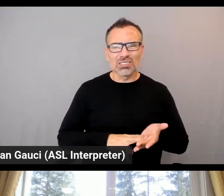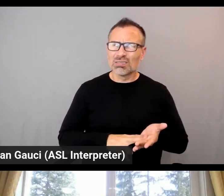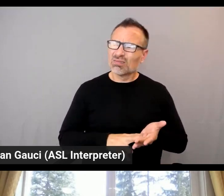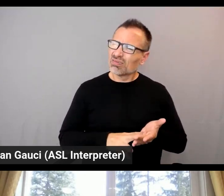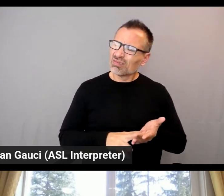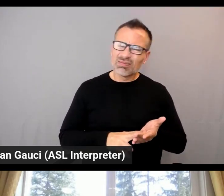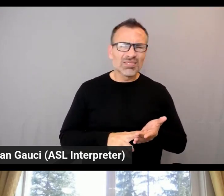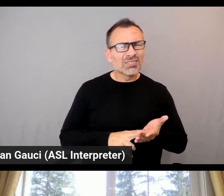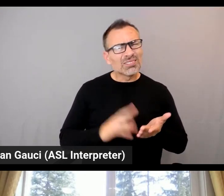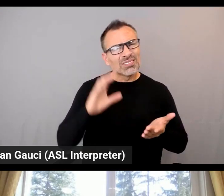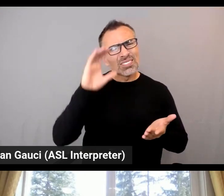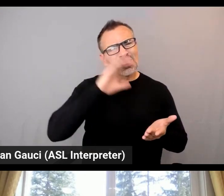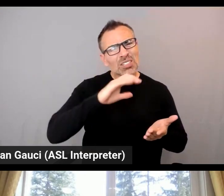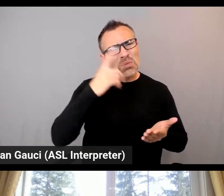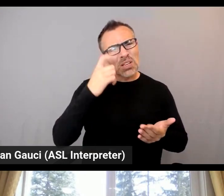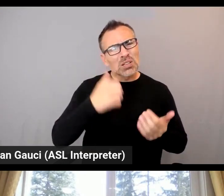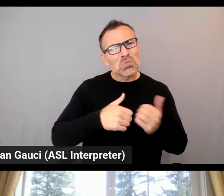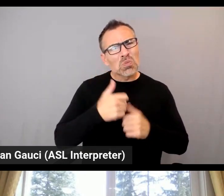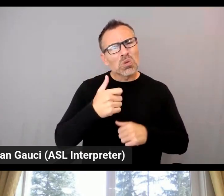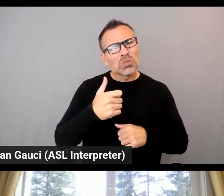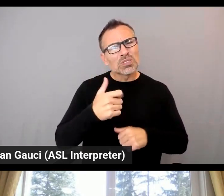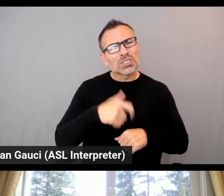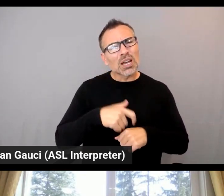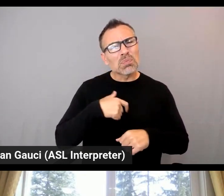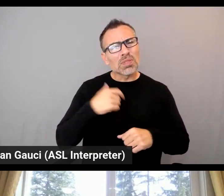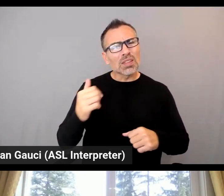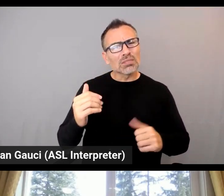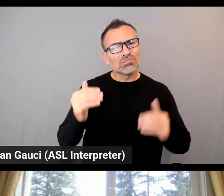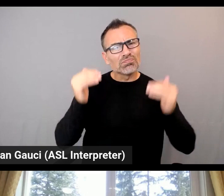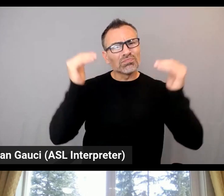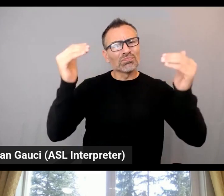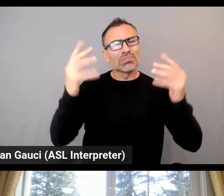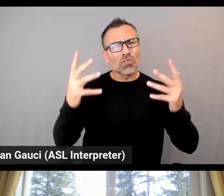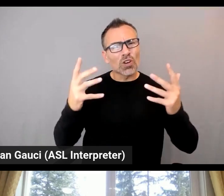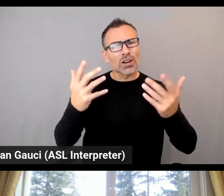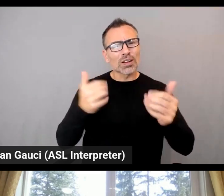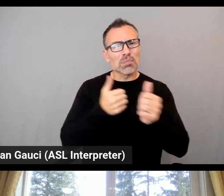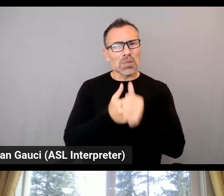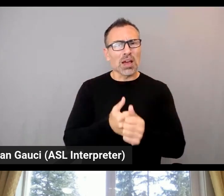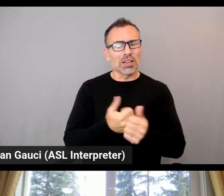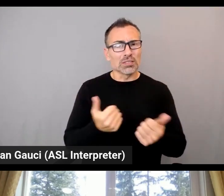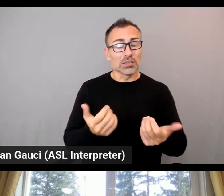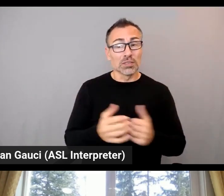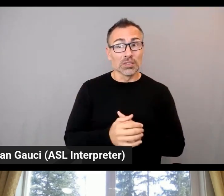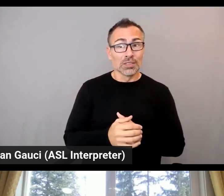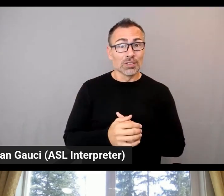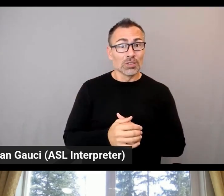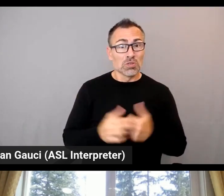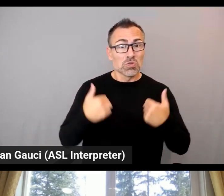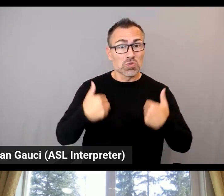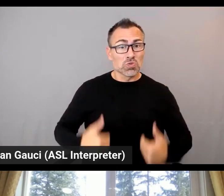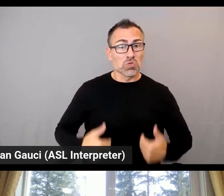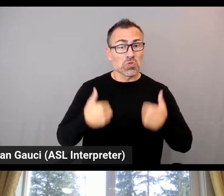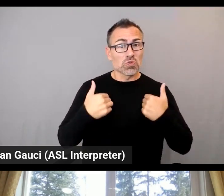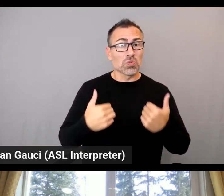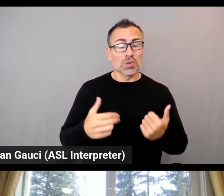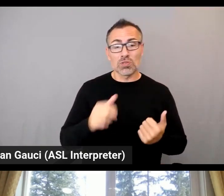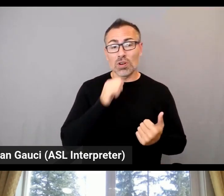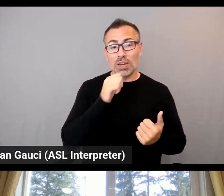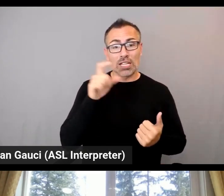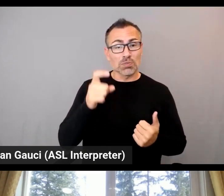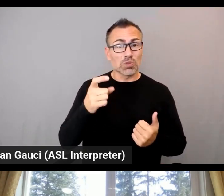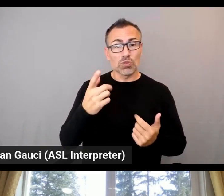because you typically have some high bar for compliance. Humans are typically not supposed to log into these programmatically